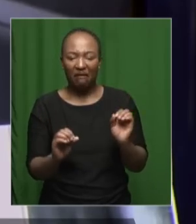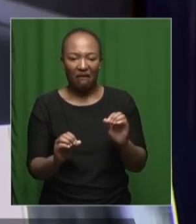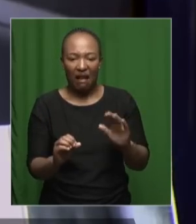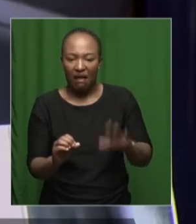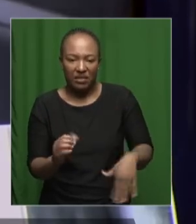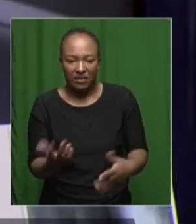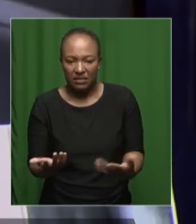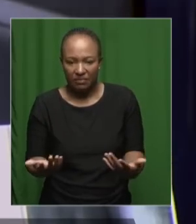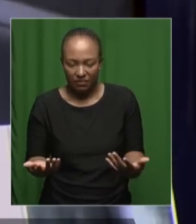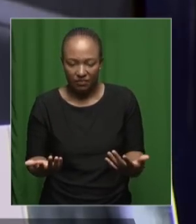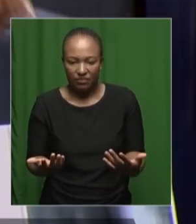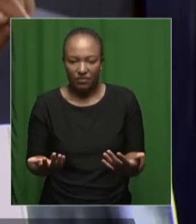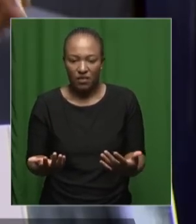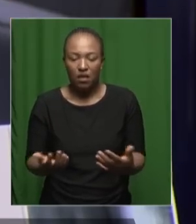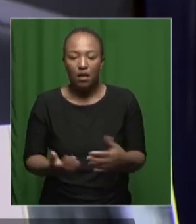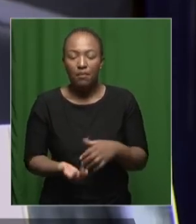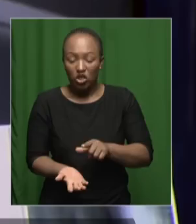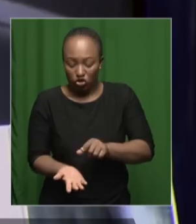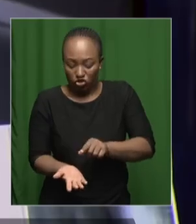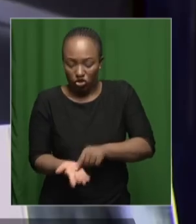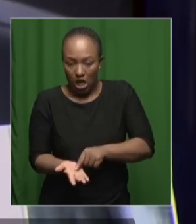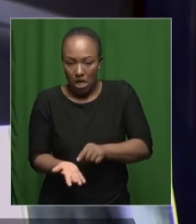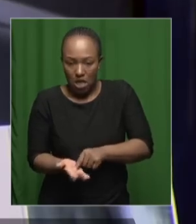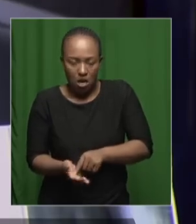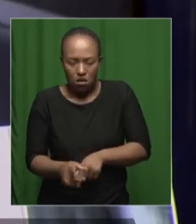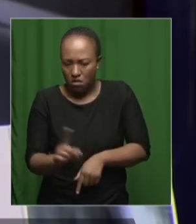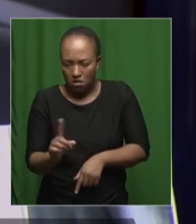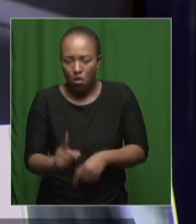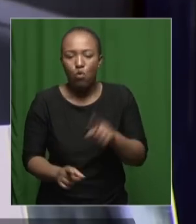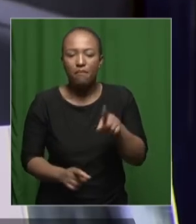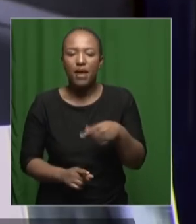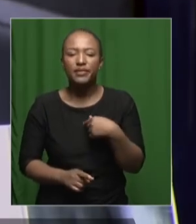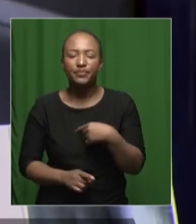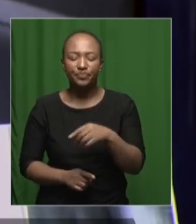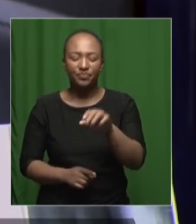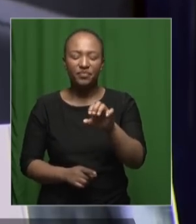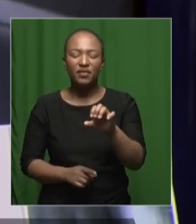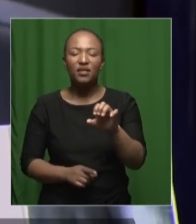to be the eagle, not to be the chicken. Now, when you do that,